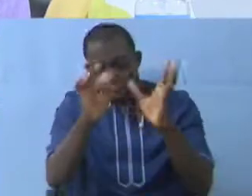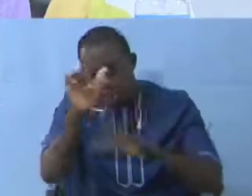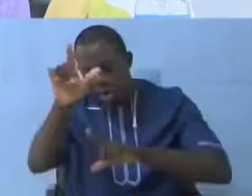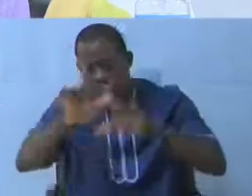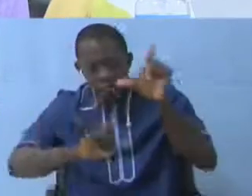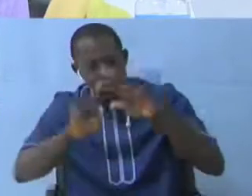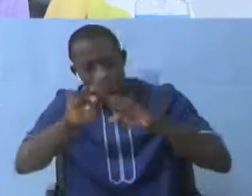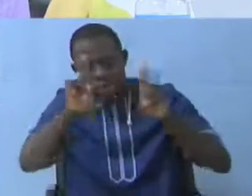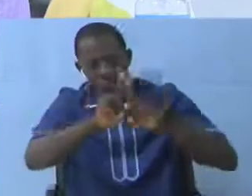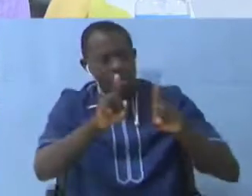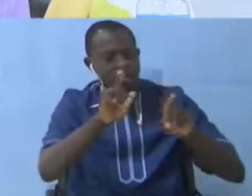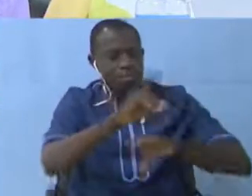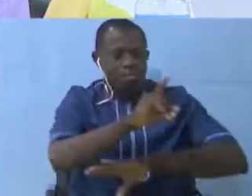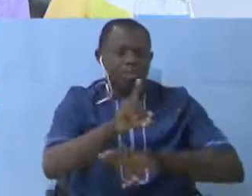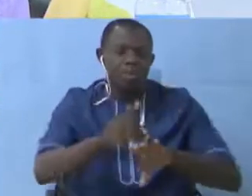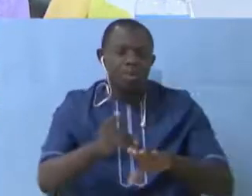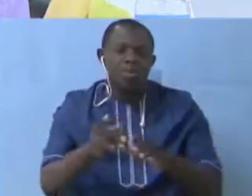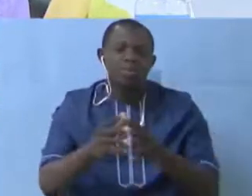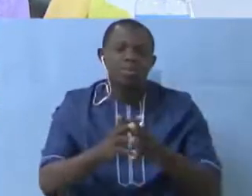bu nekk.